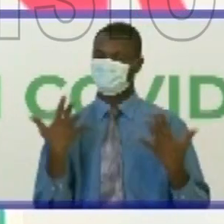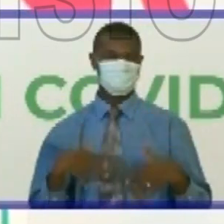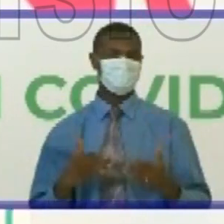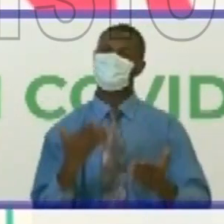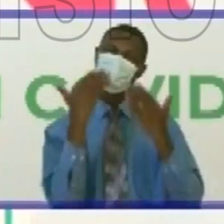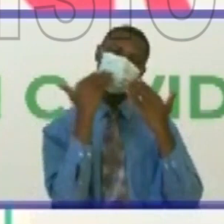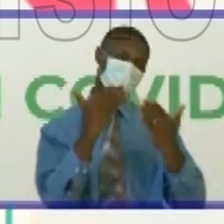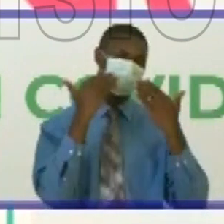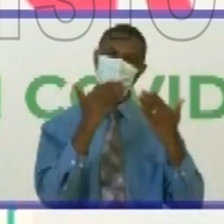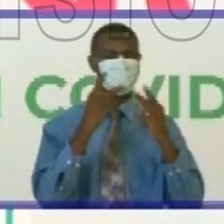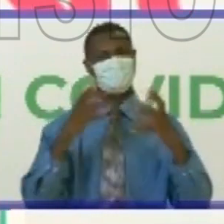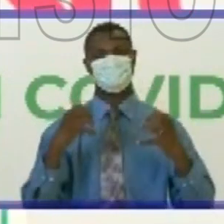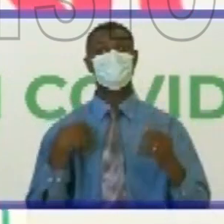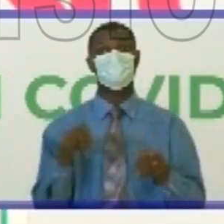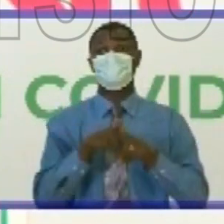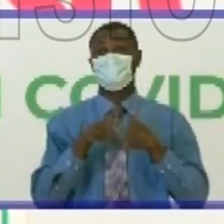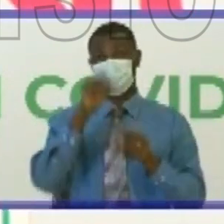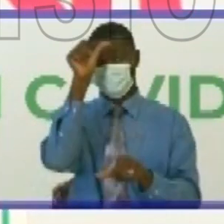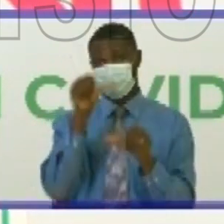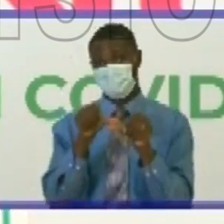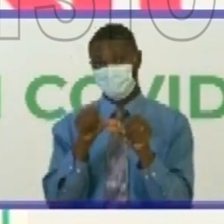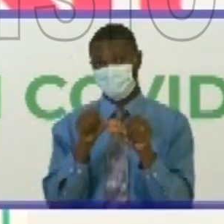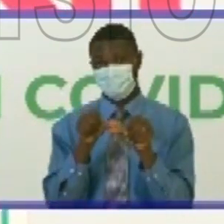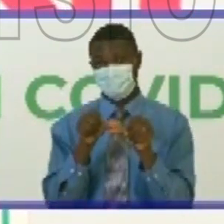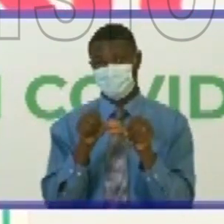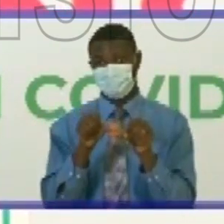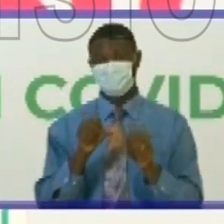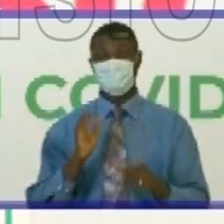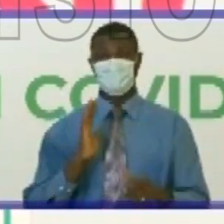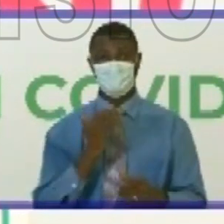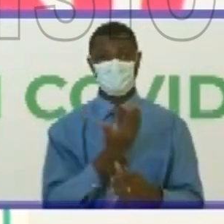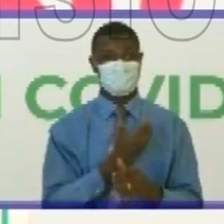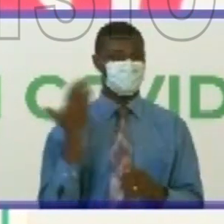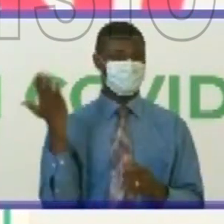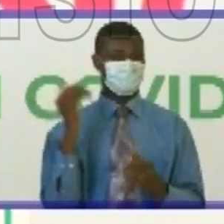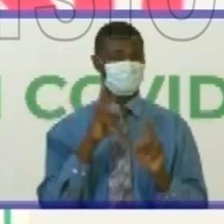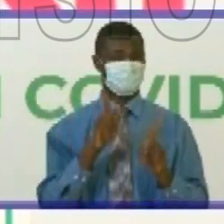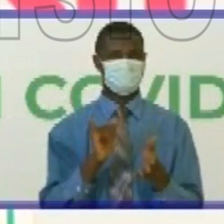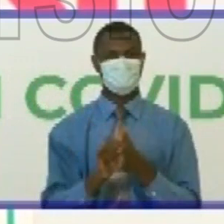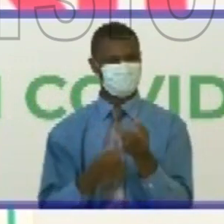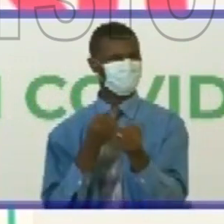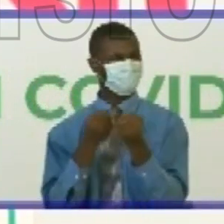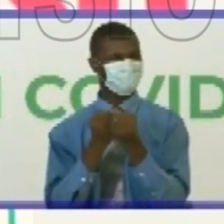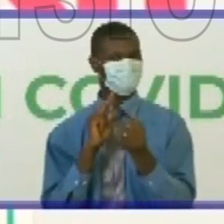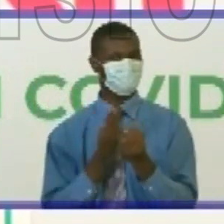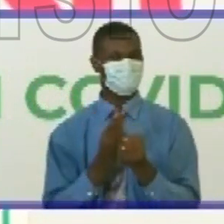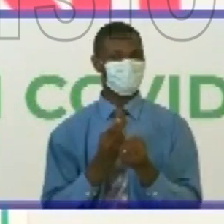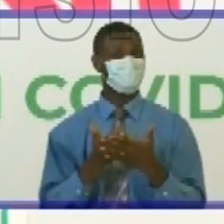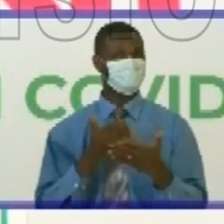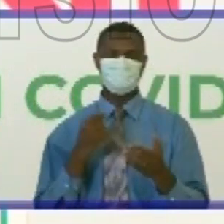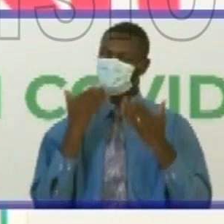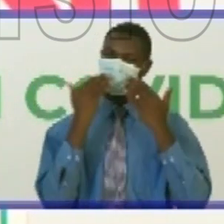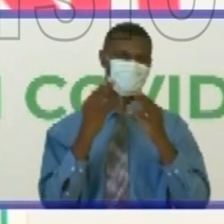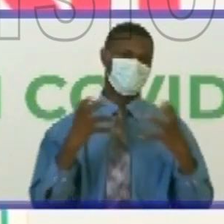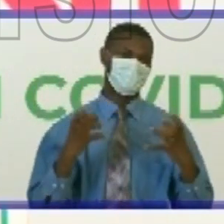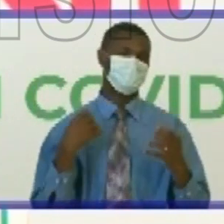very grateful. We also remember the memory of you lost a staff, I believe one of your drivers, and we wish to honor his memory as